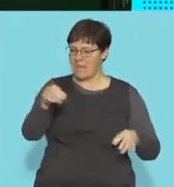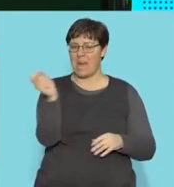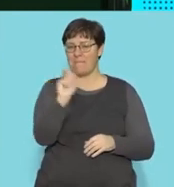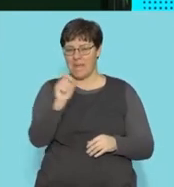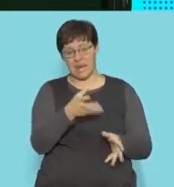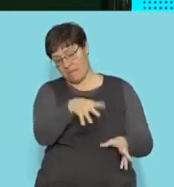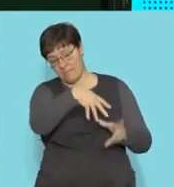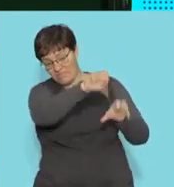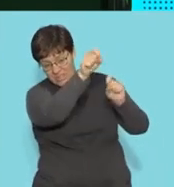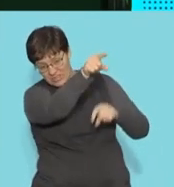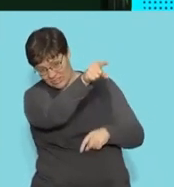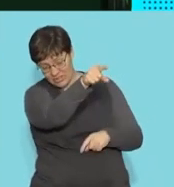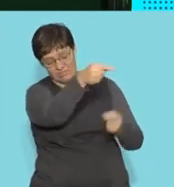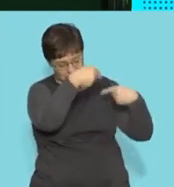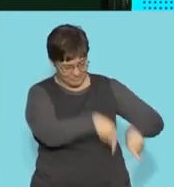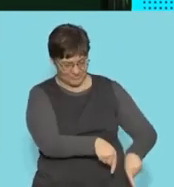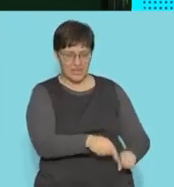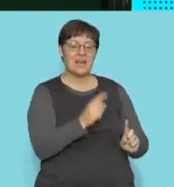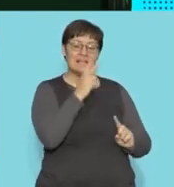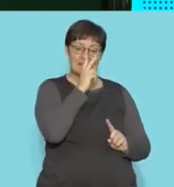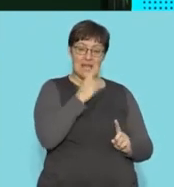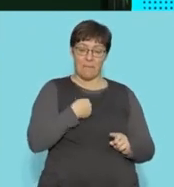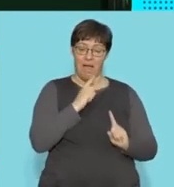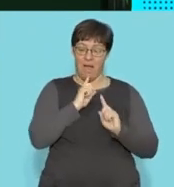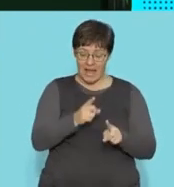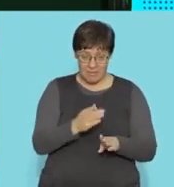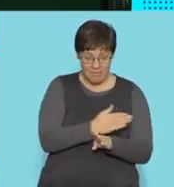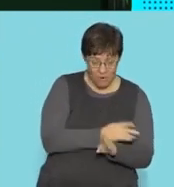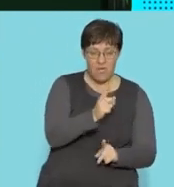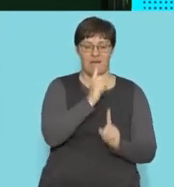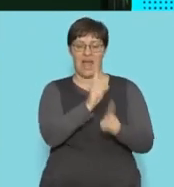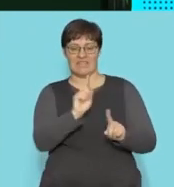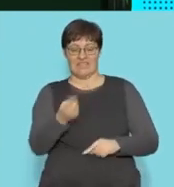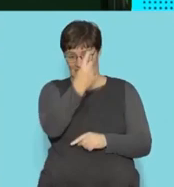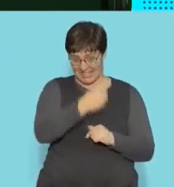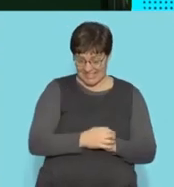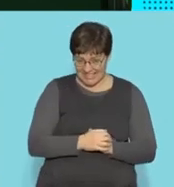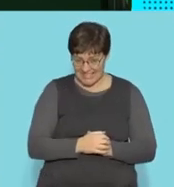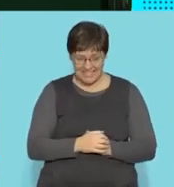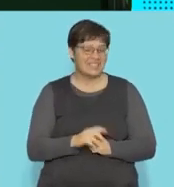pen and see if you can answer the questions before I give you the answer.